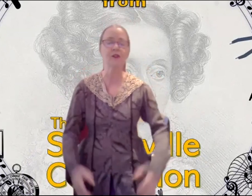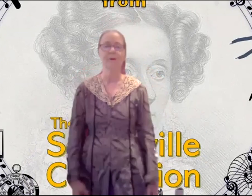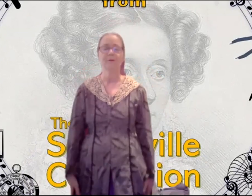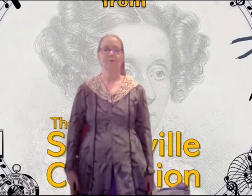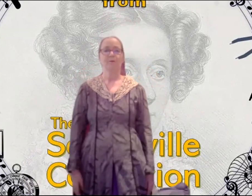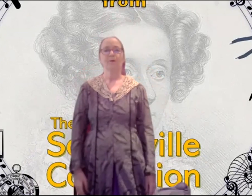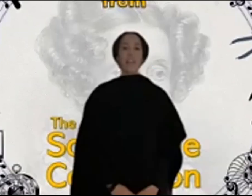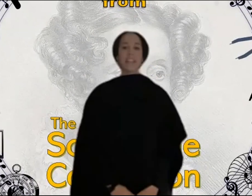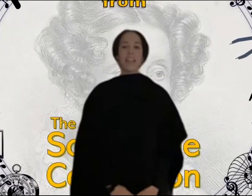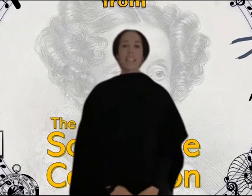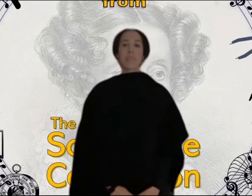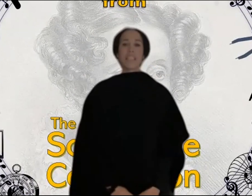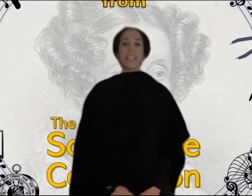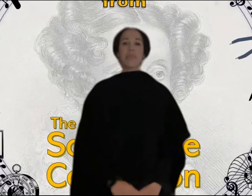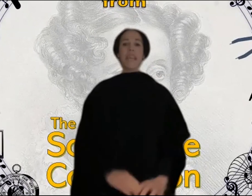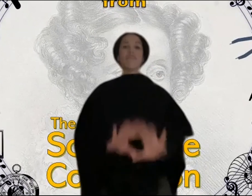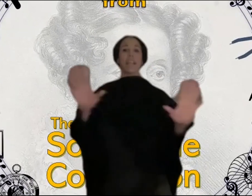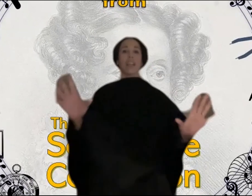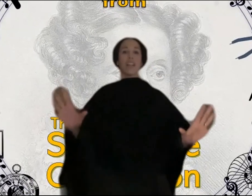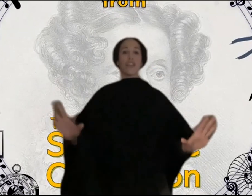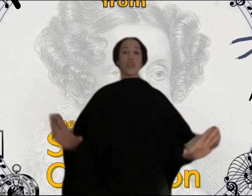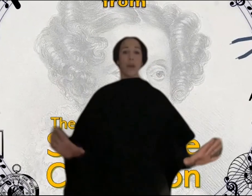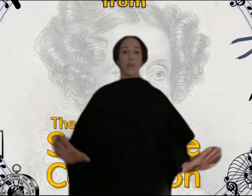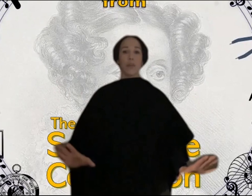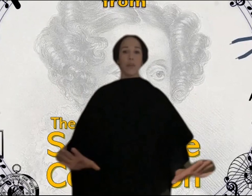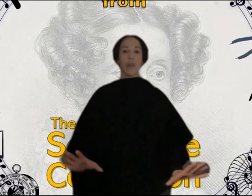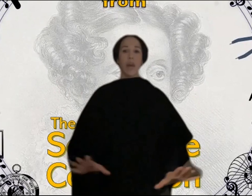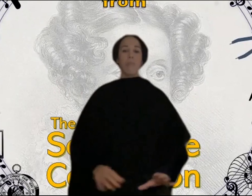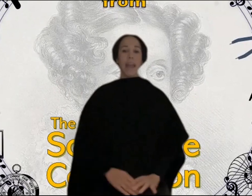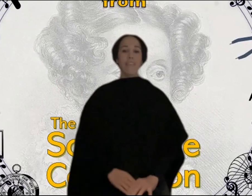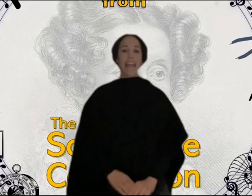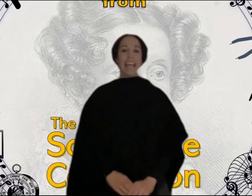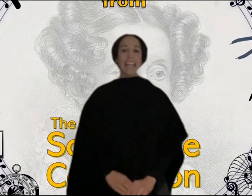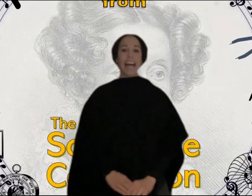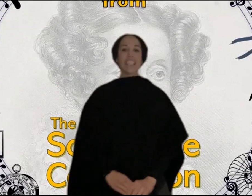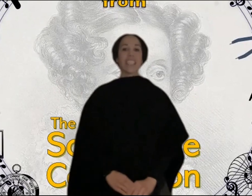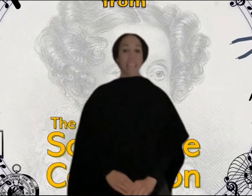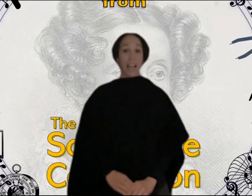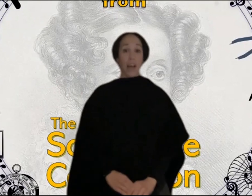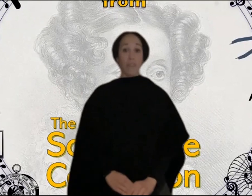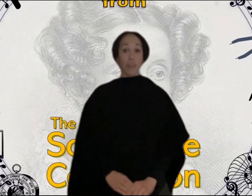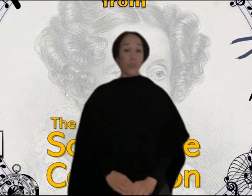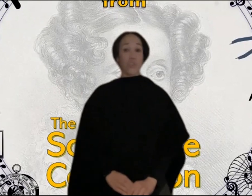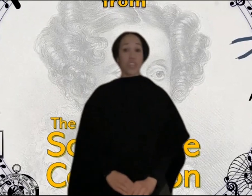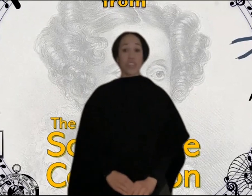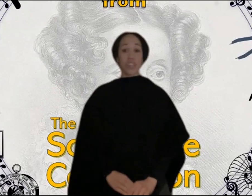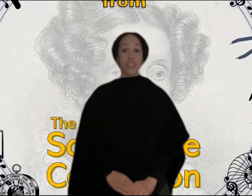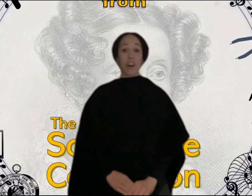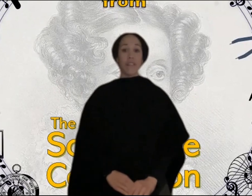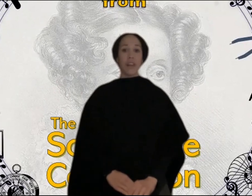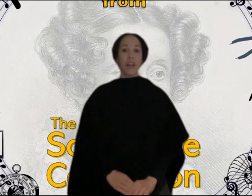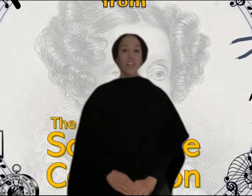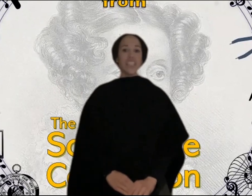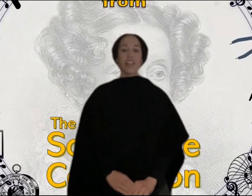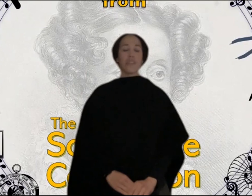science. Despite her expertise being recognised throughout Europe, Mary Anning had to sell her fossils just to